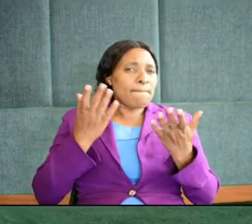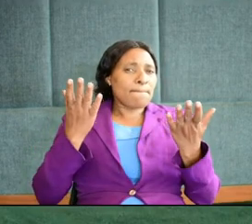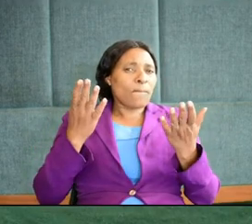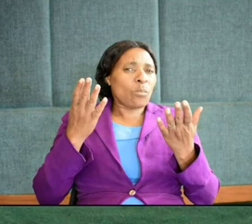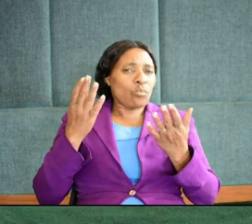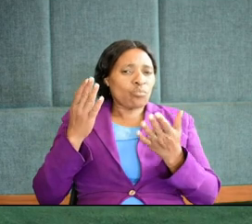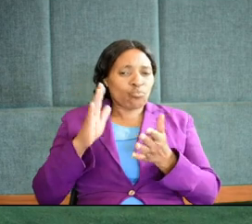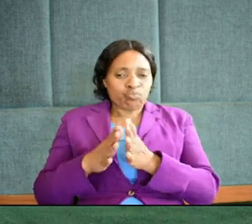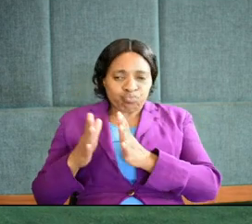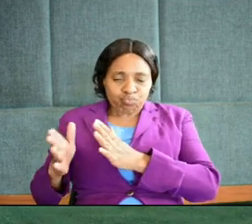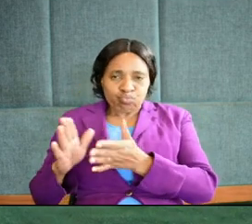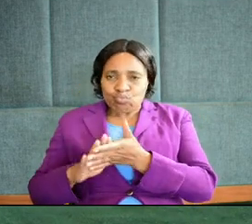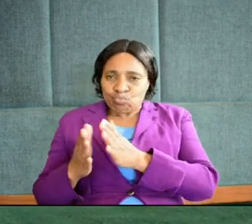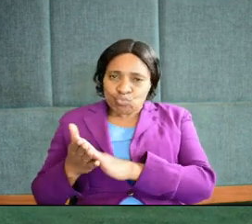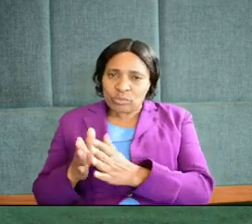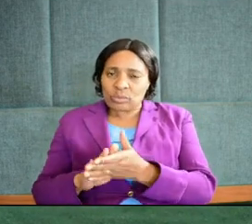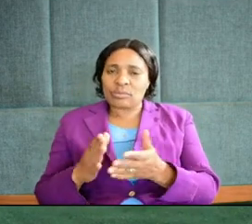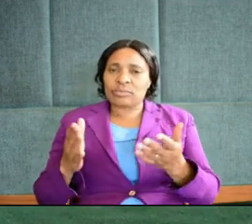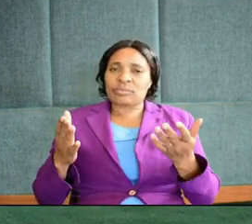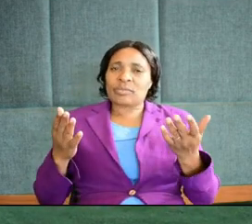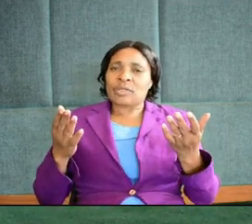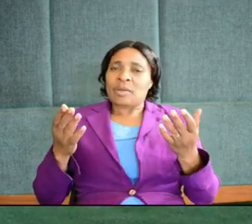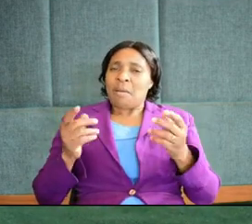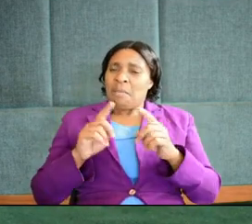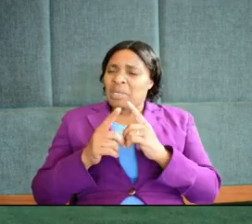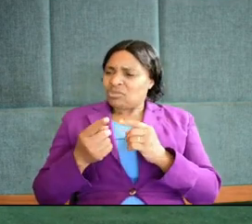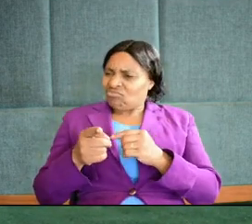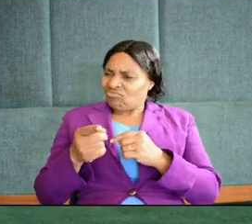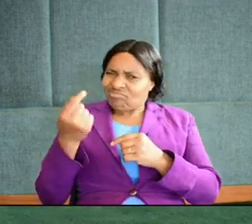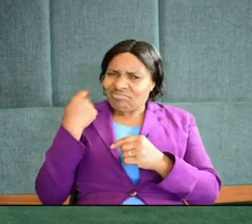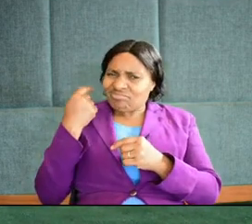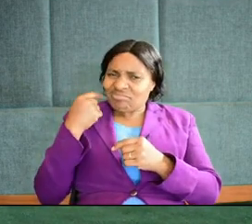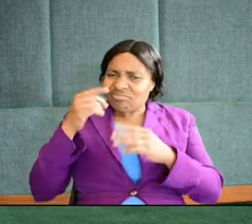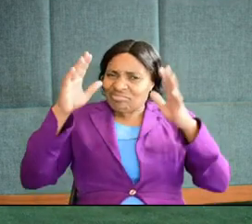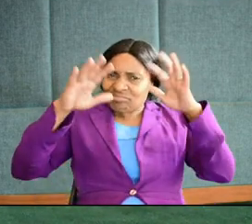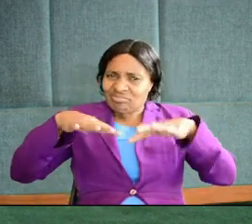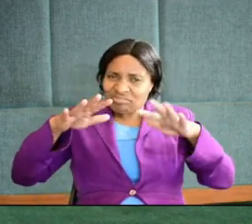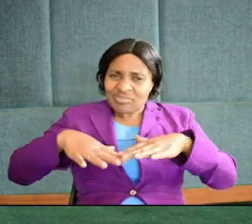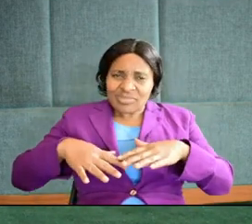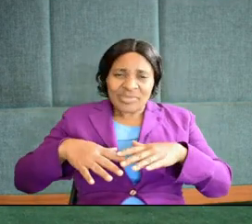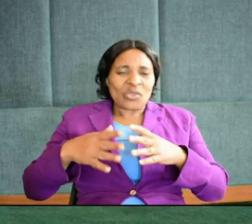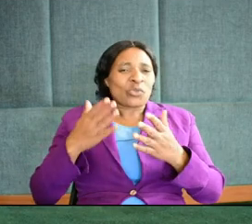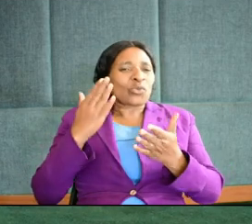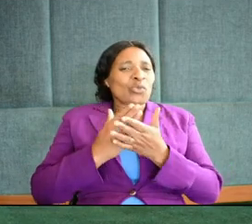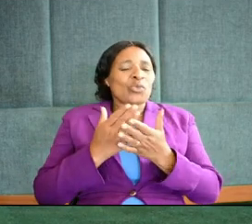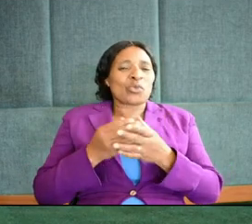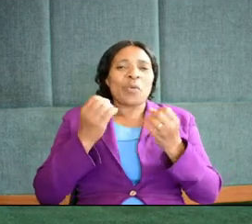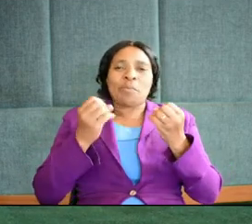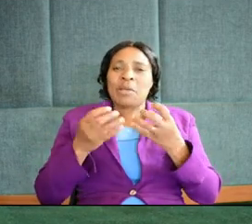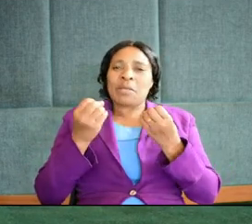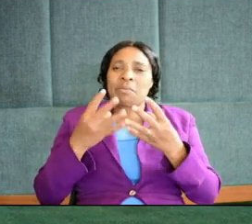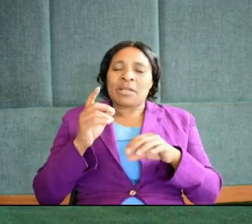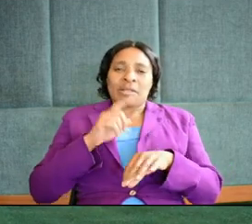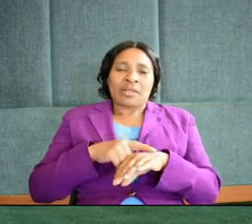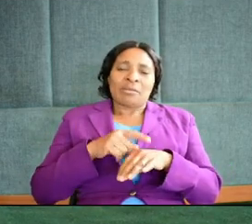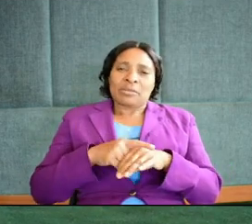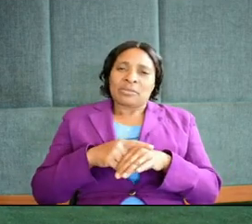for the trip. Have you recently been rained on? Yeah, quite a number of times. Silas, how about